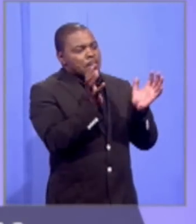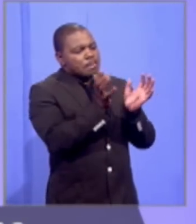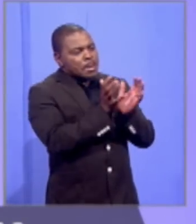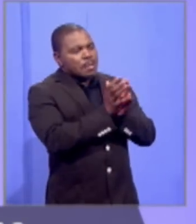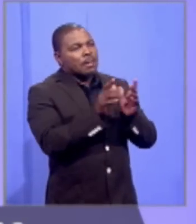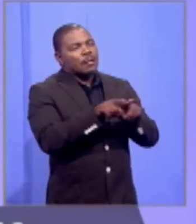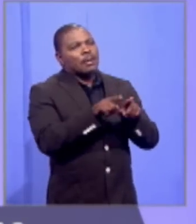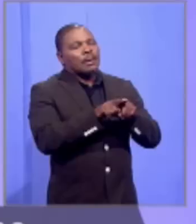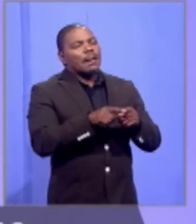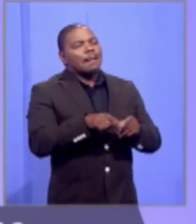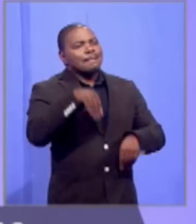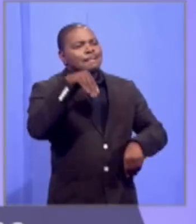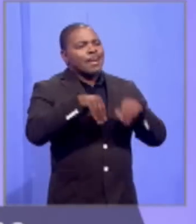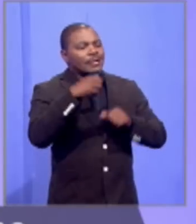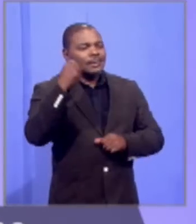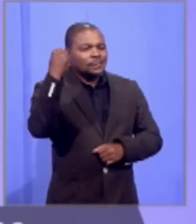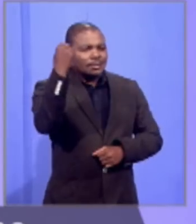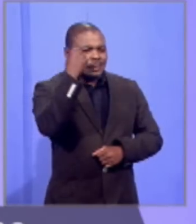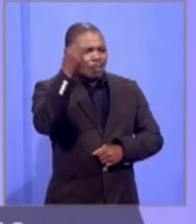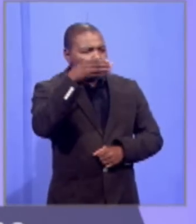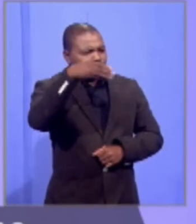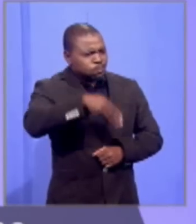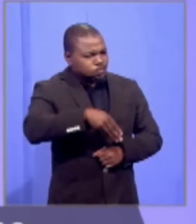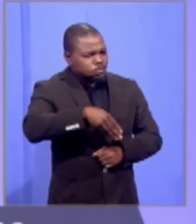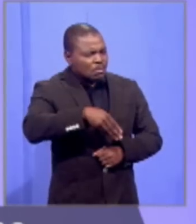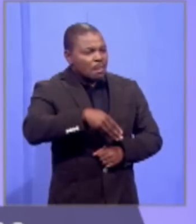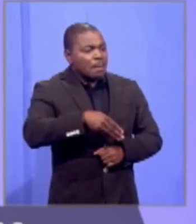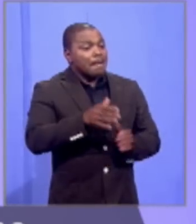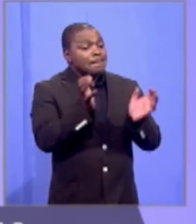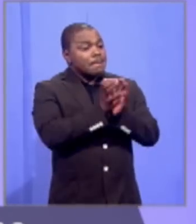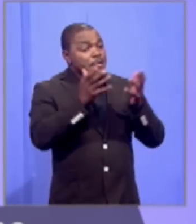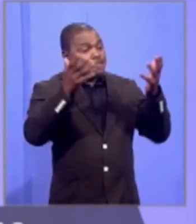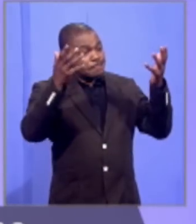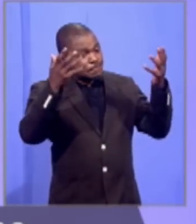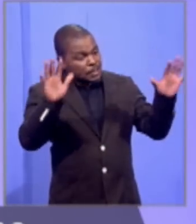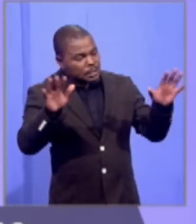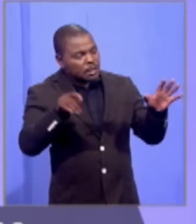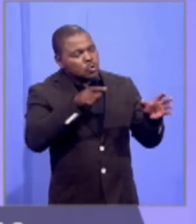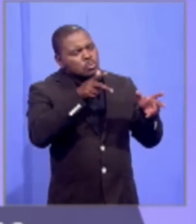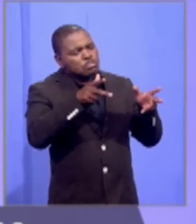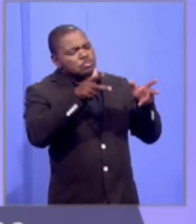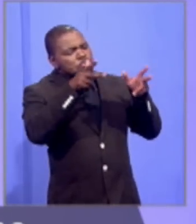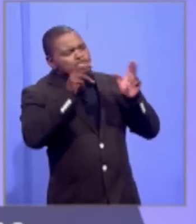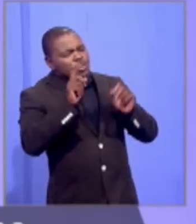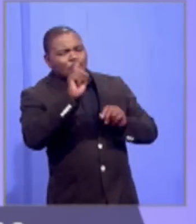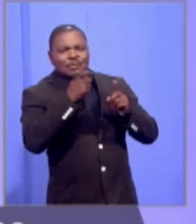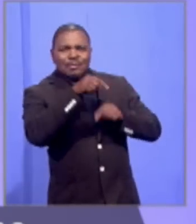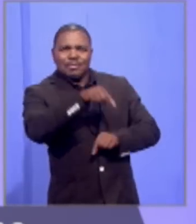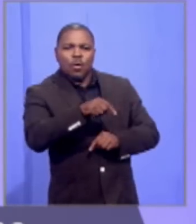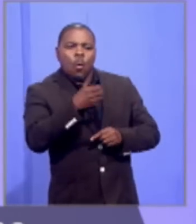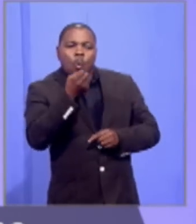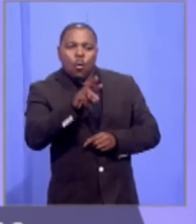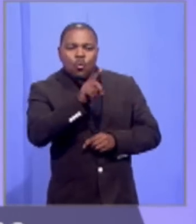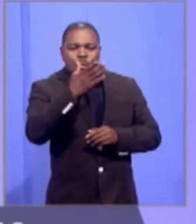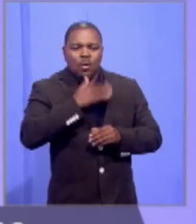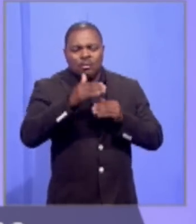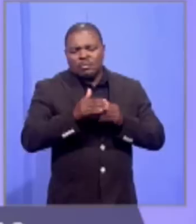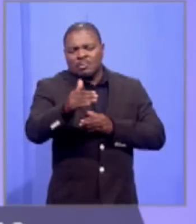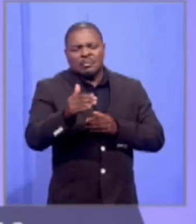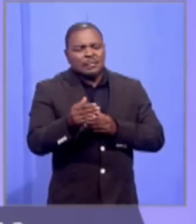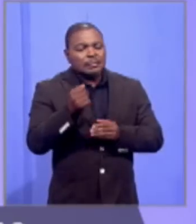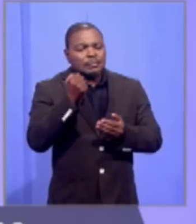mining indaba yeo e bego e swere a e ka ba morago ga kopano yeo le nyantšeng go tšwa kopanong yeo goba le nyaka go bona go